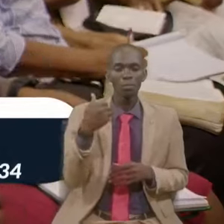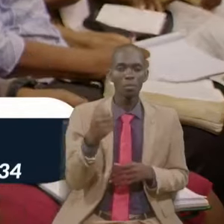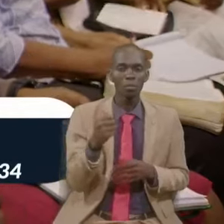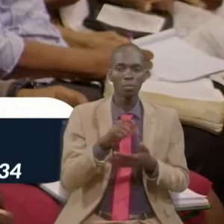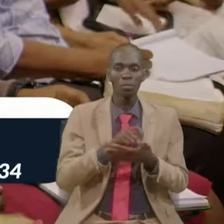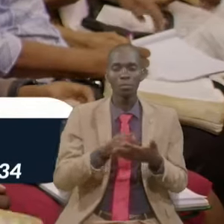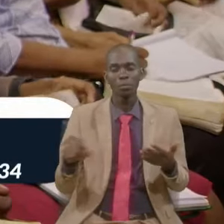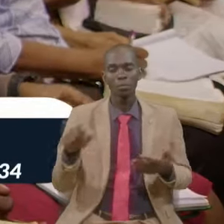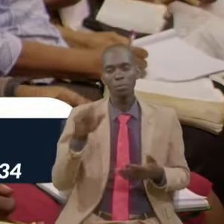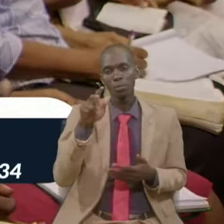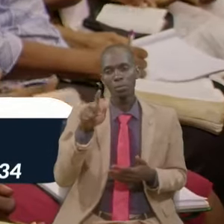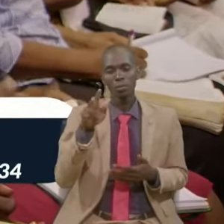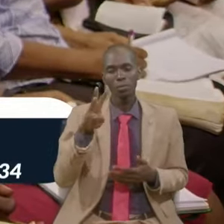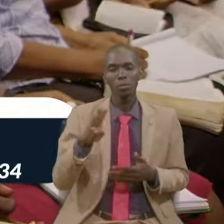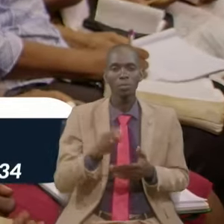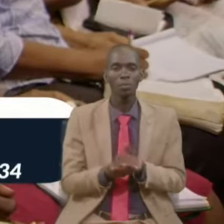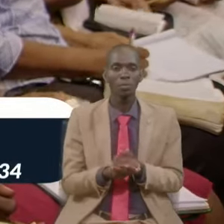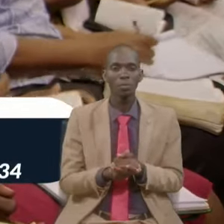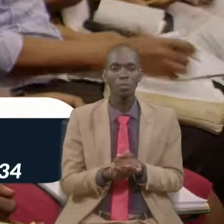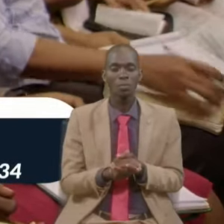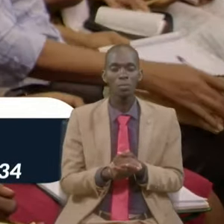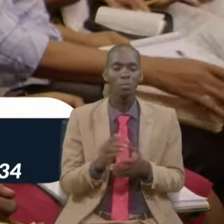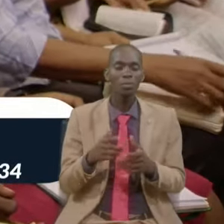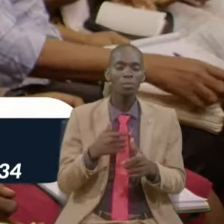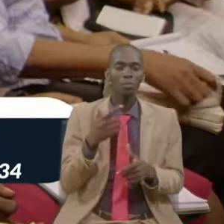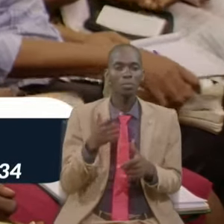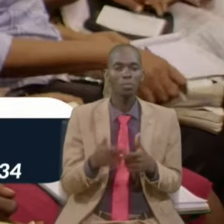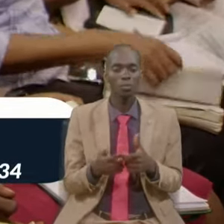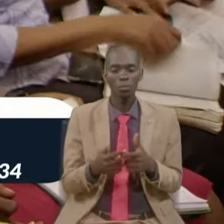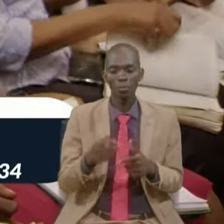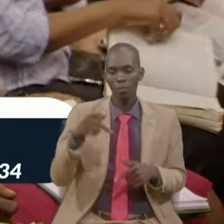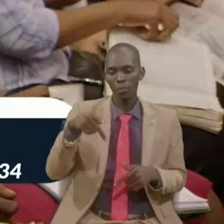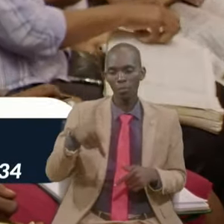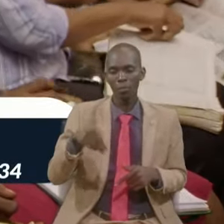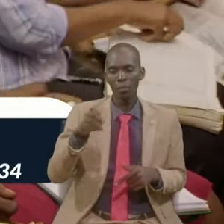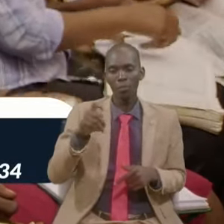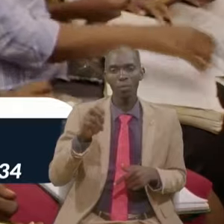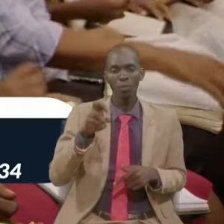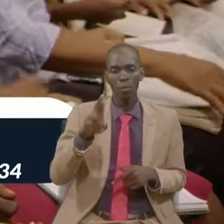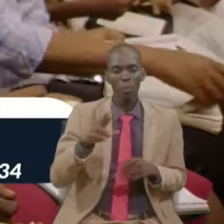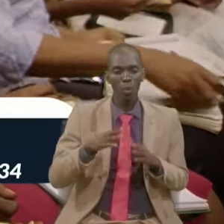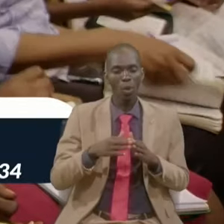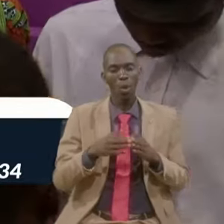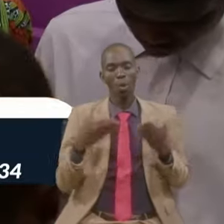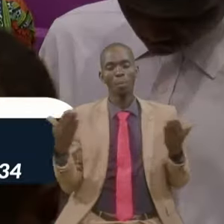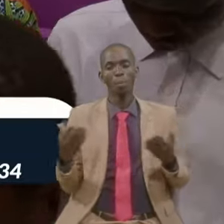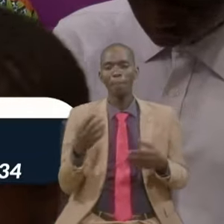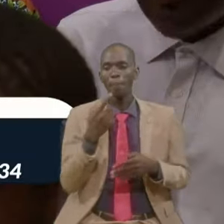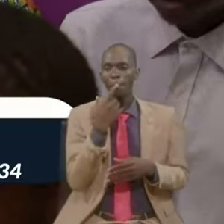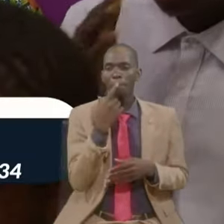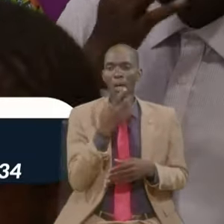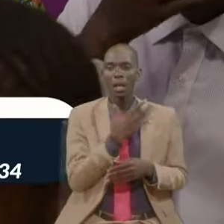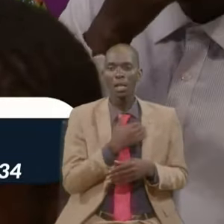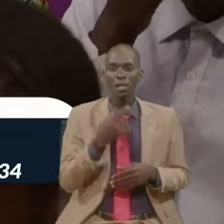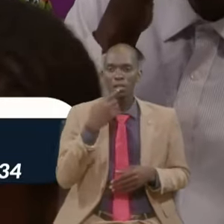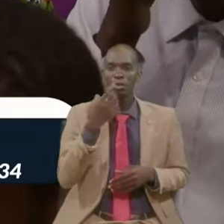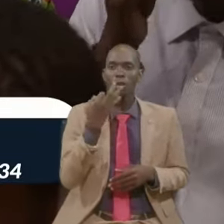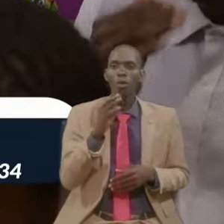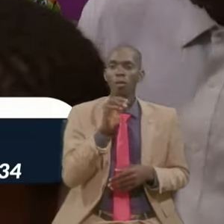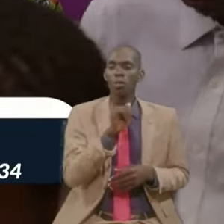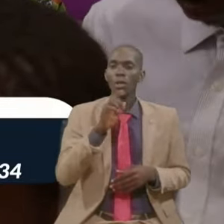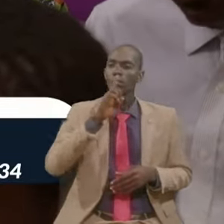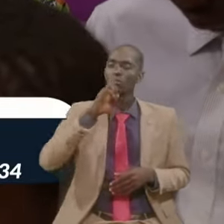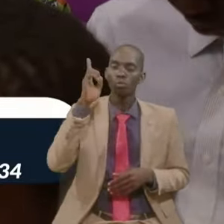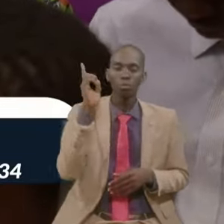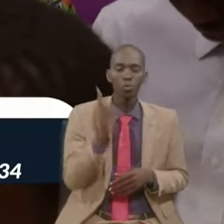verse 34. Then Peter opened his mouth and said, of a truth,